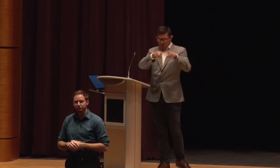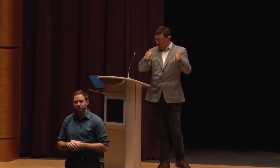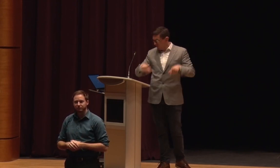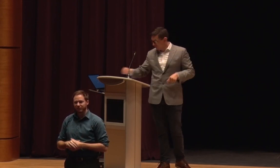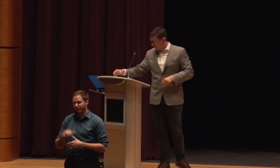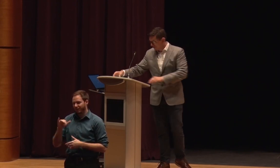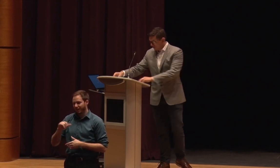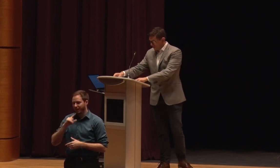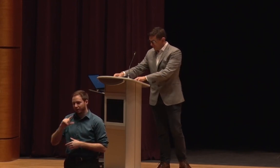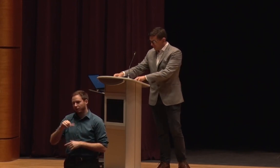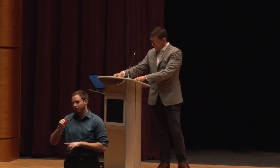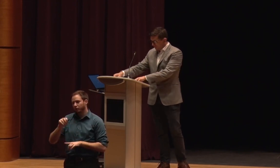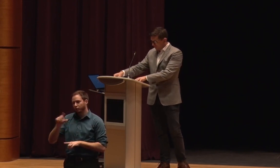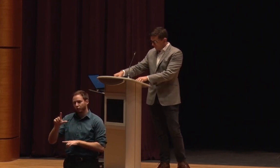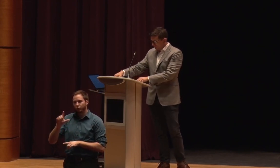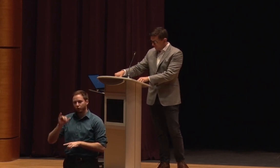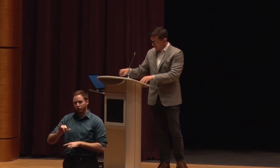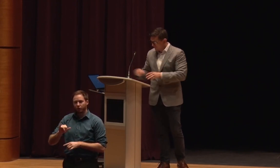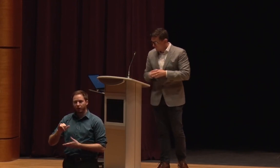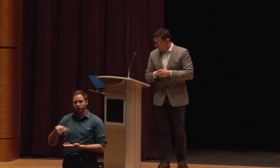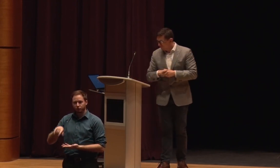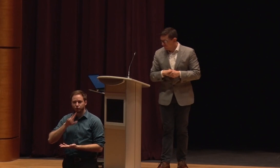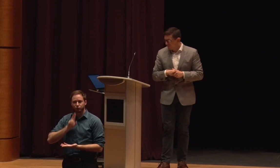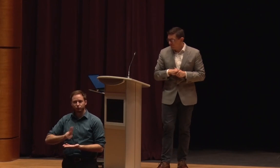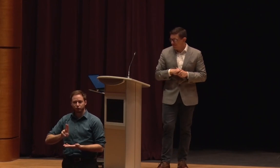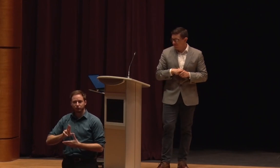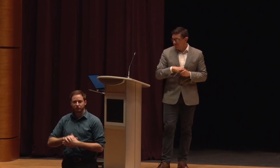And that's just another tool that we're able to use.